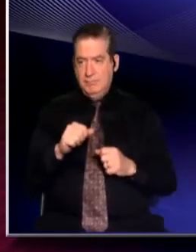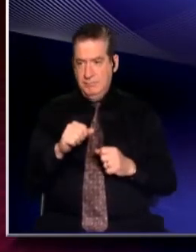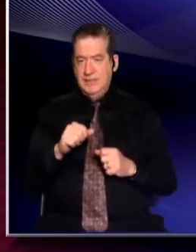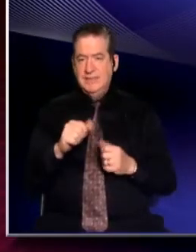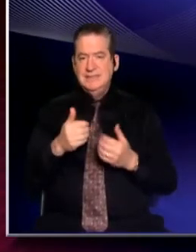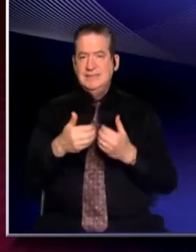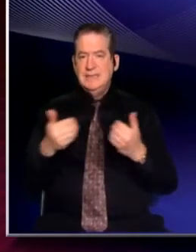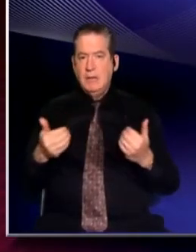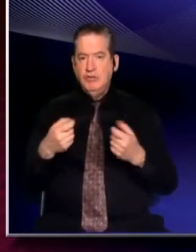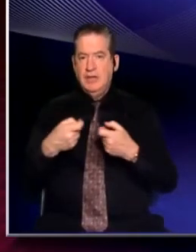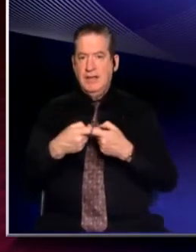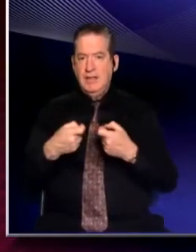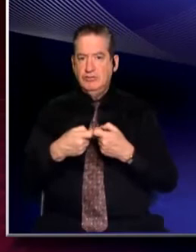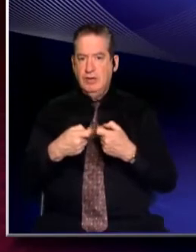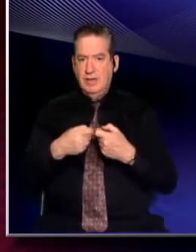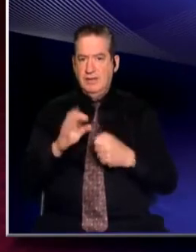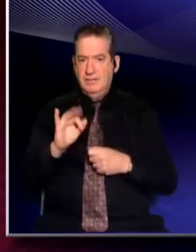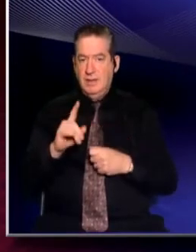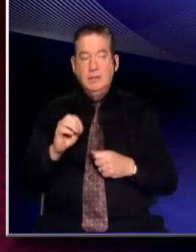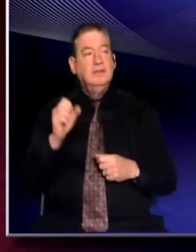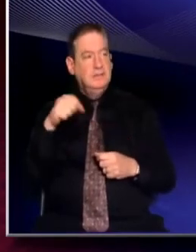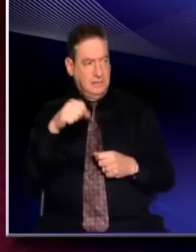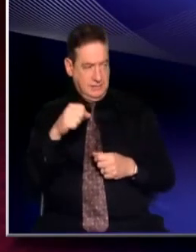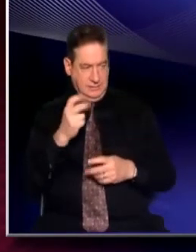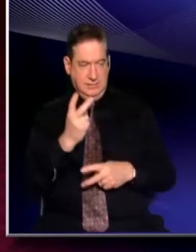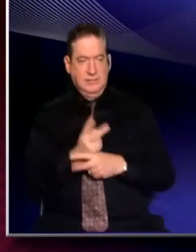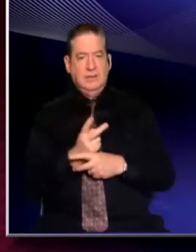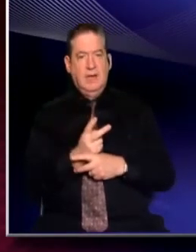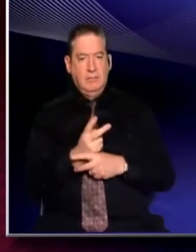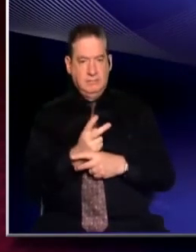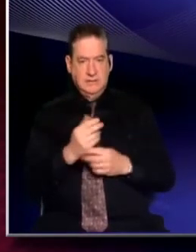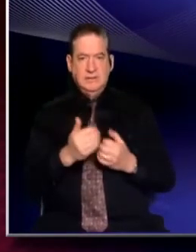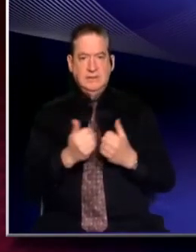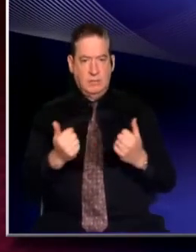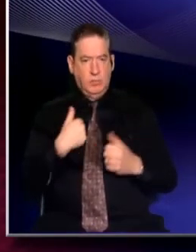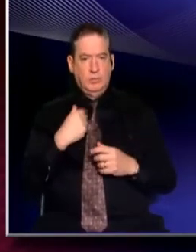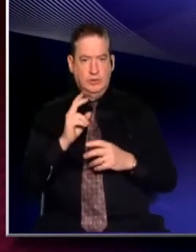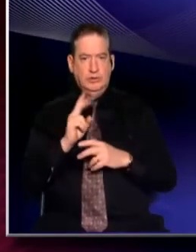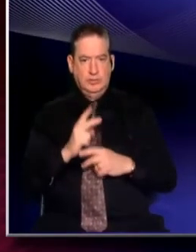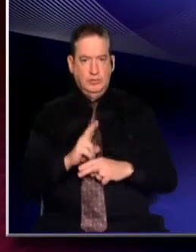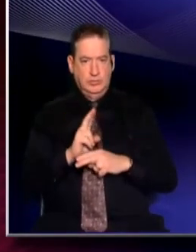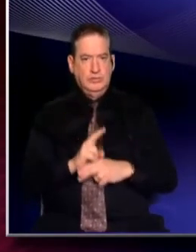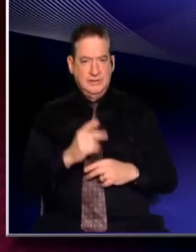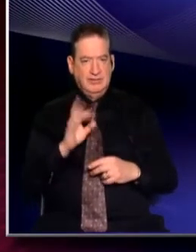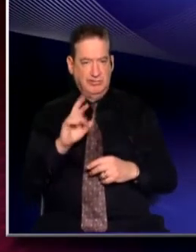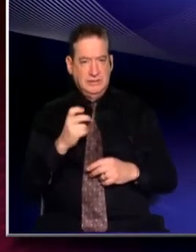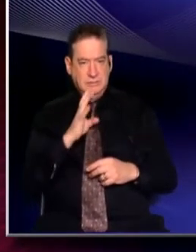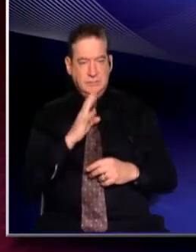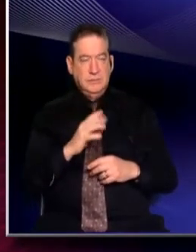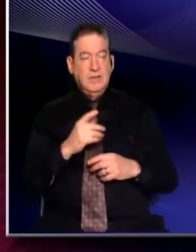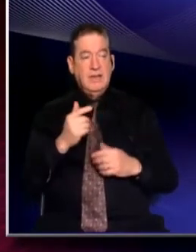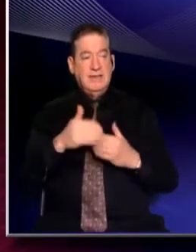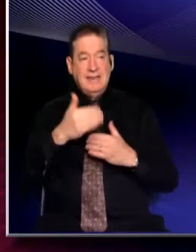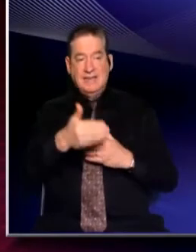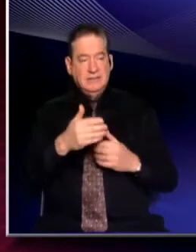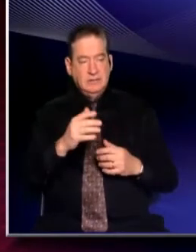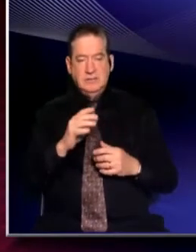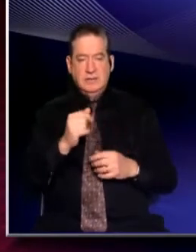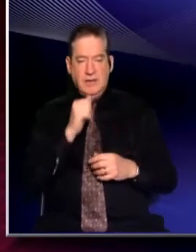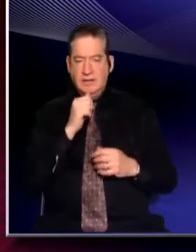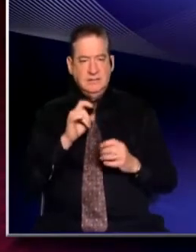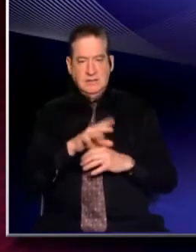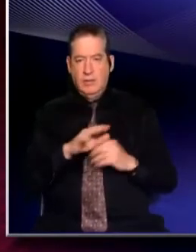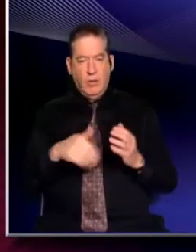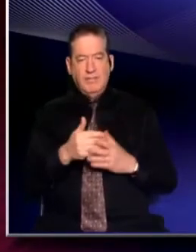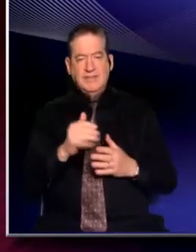separate electronic file? Yes, it's kept separate from what we usually send if someone goes to another school. You don't just send all of that. So it's